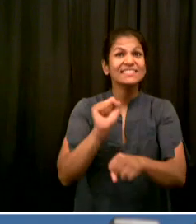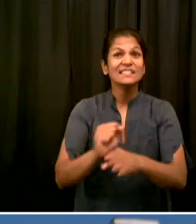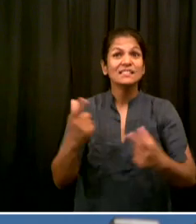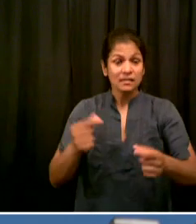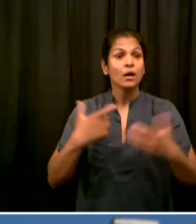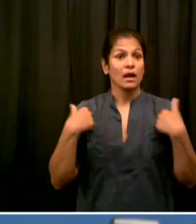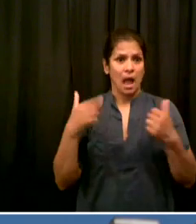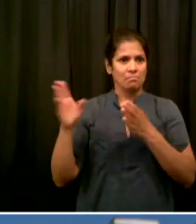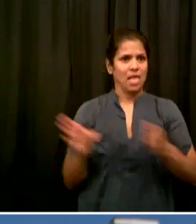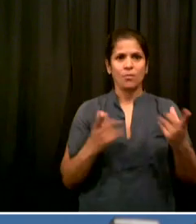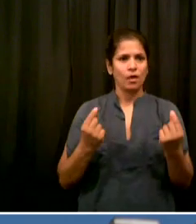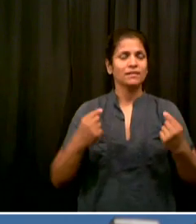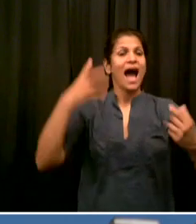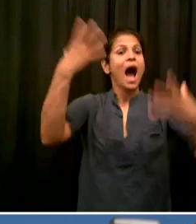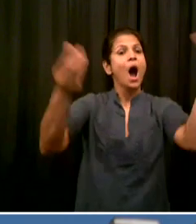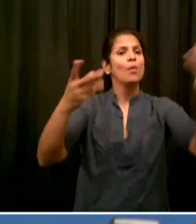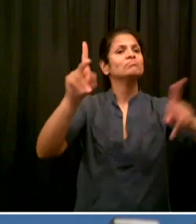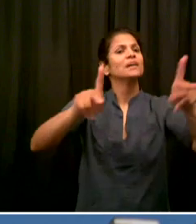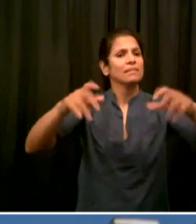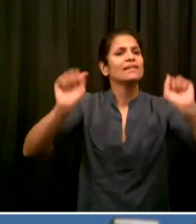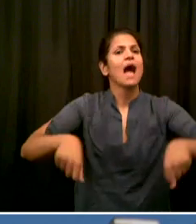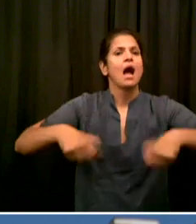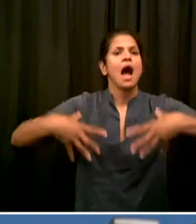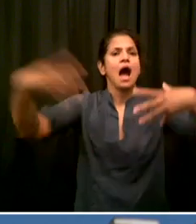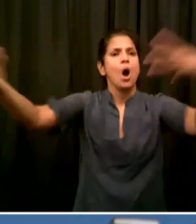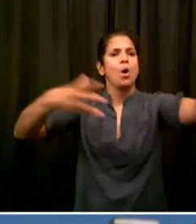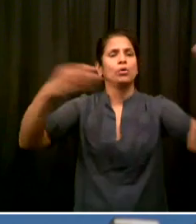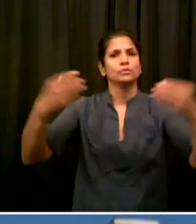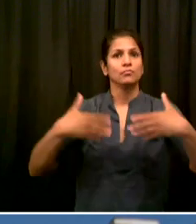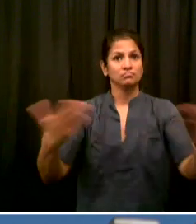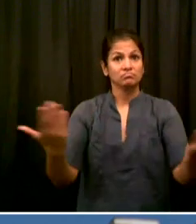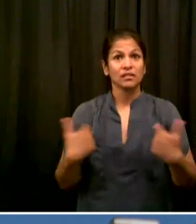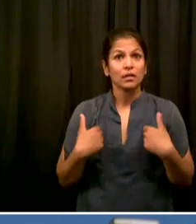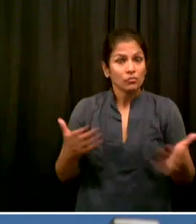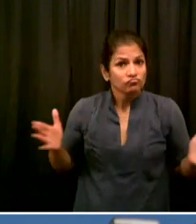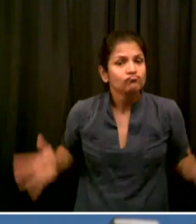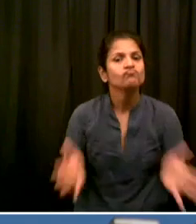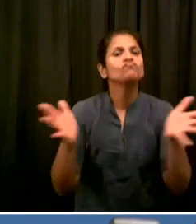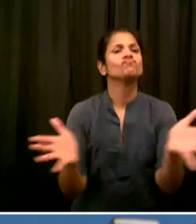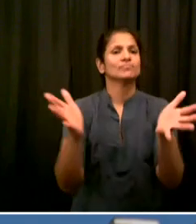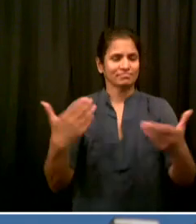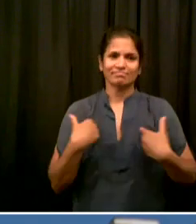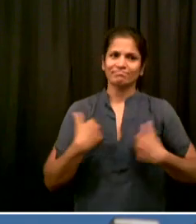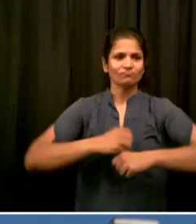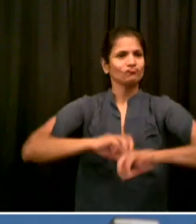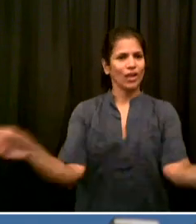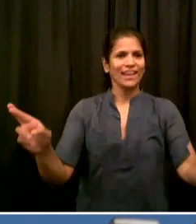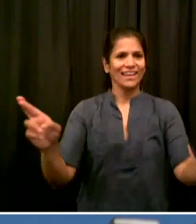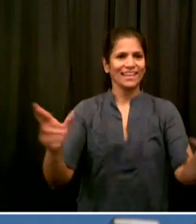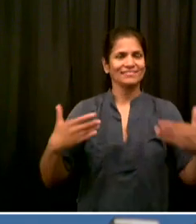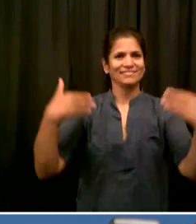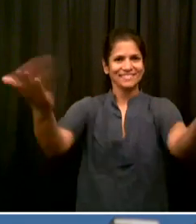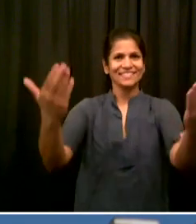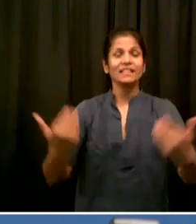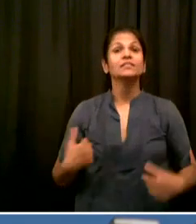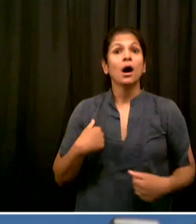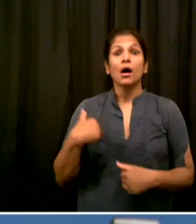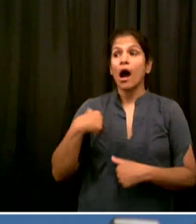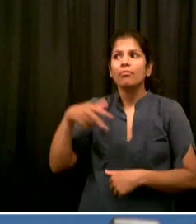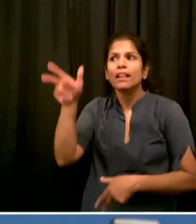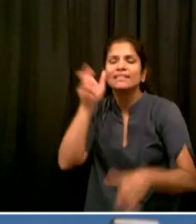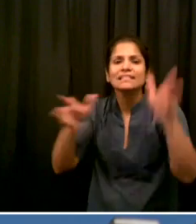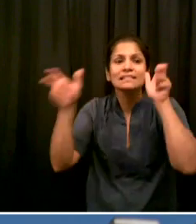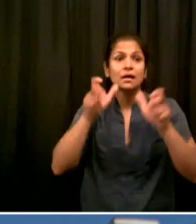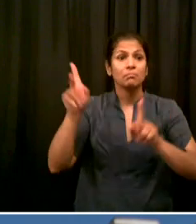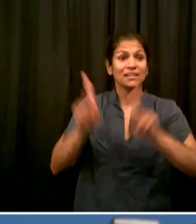our educators. So we heard those voices that said, could we do something different under these circumstances? The answer is yes. And this will